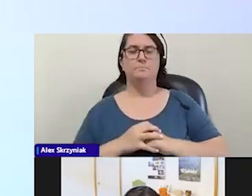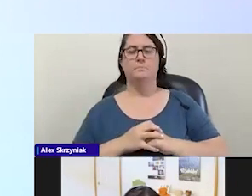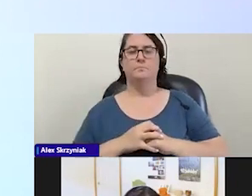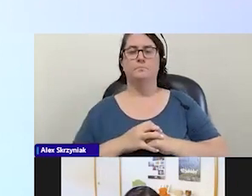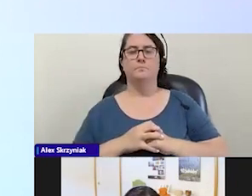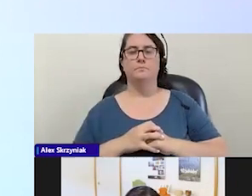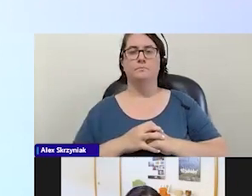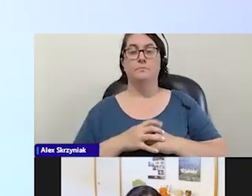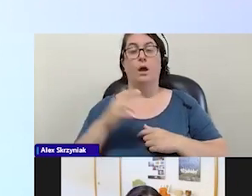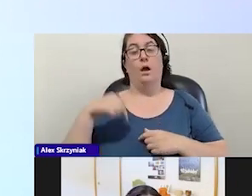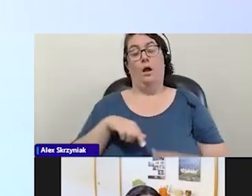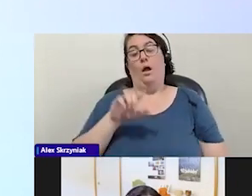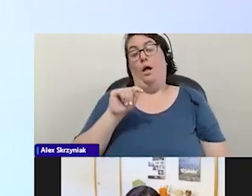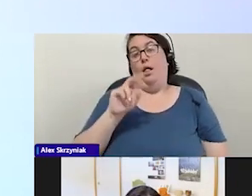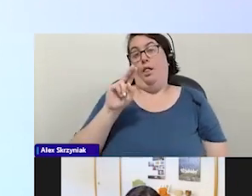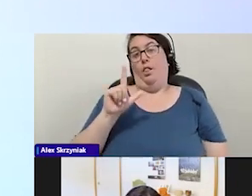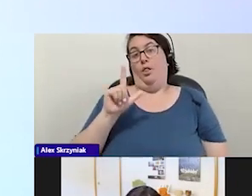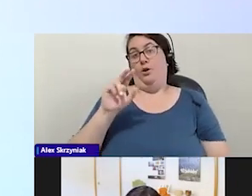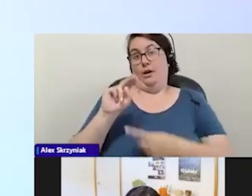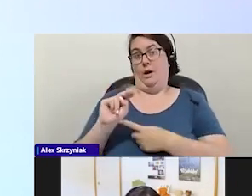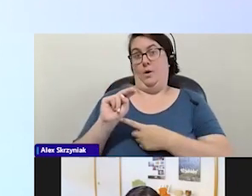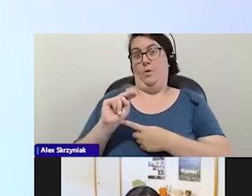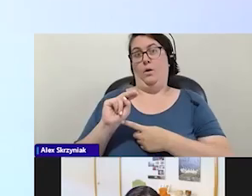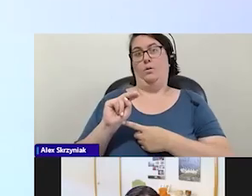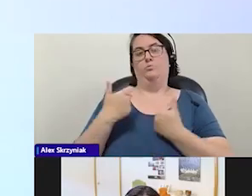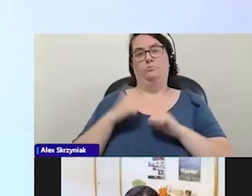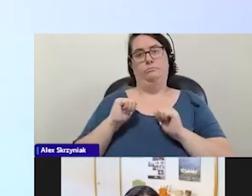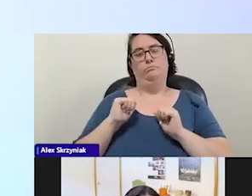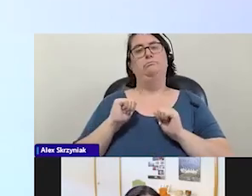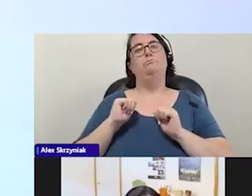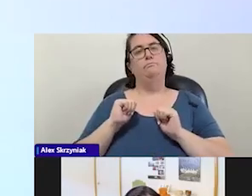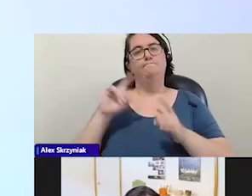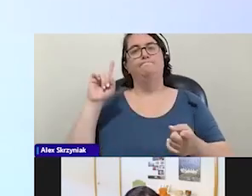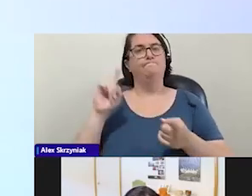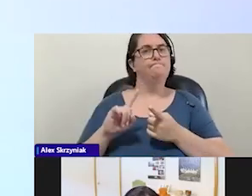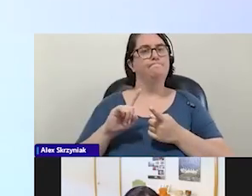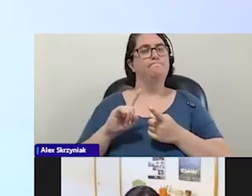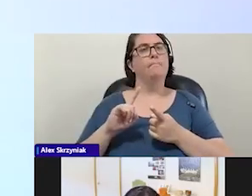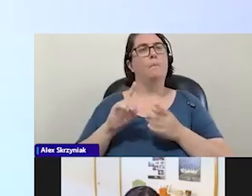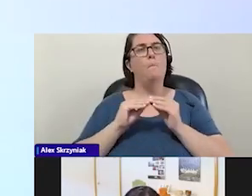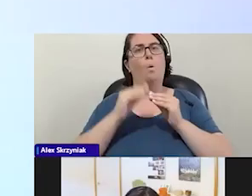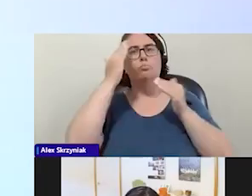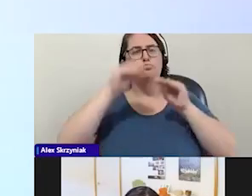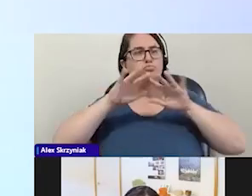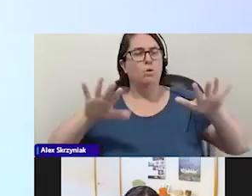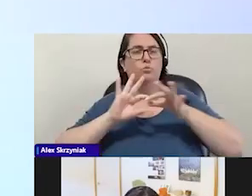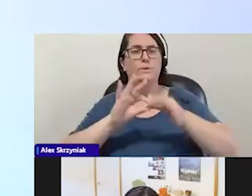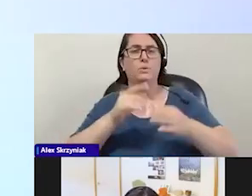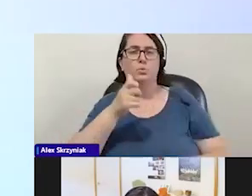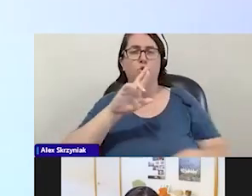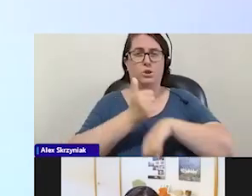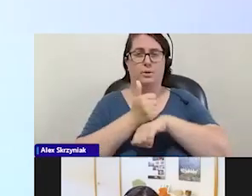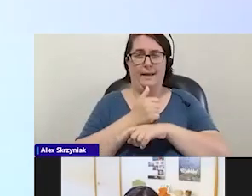As the Learning Network is focused on mobilizing knowledge to end the spectrum of gender-based violence, we also recognize that